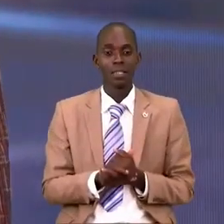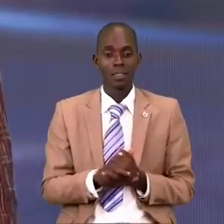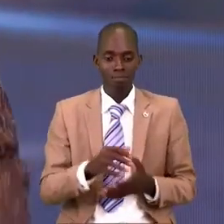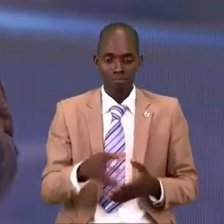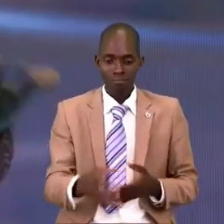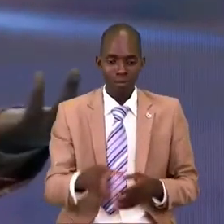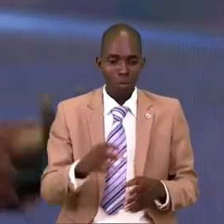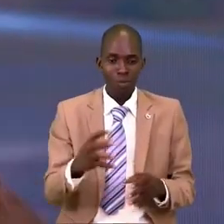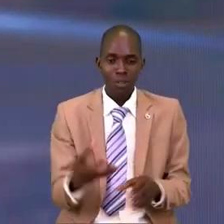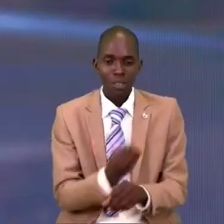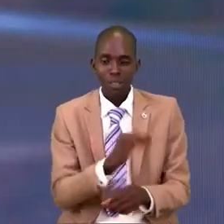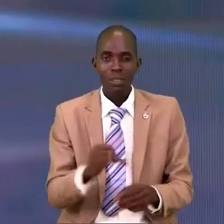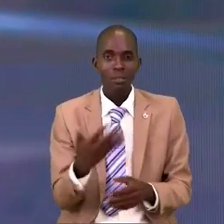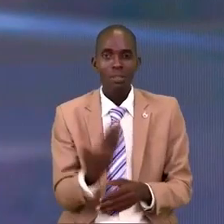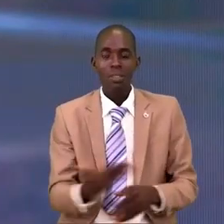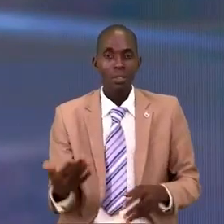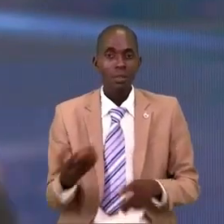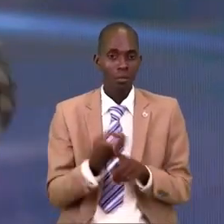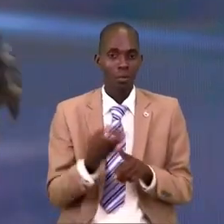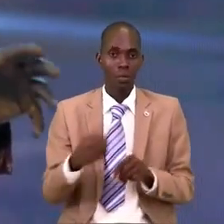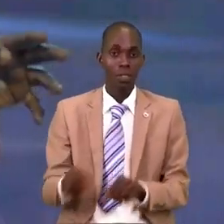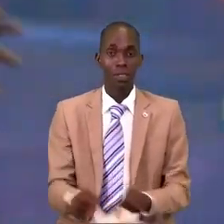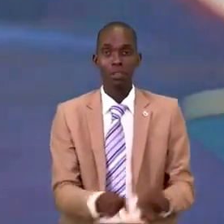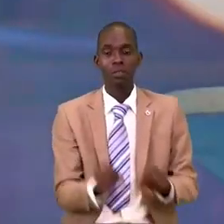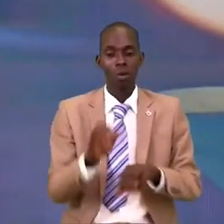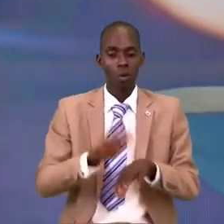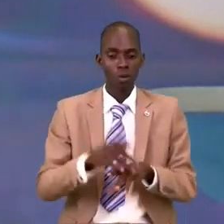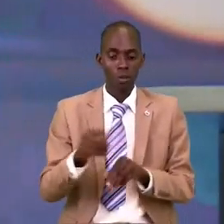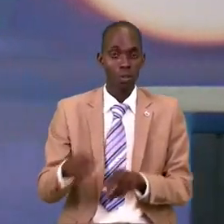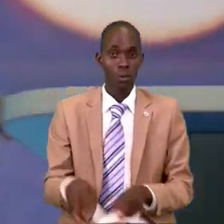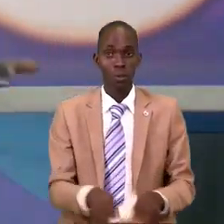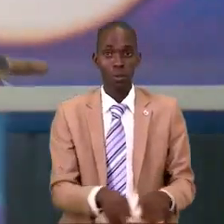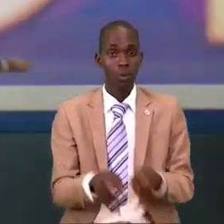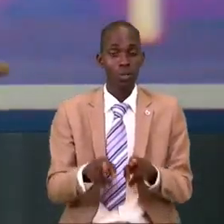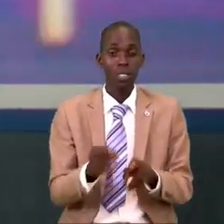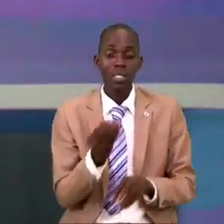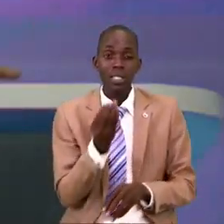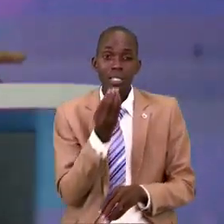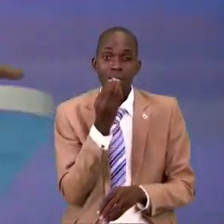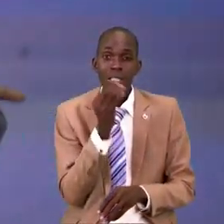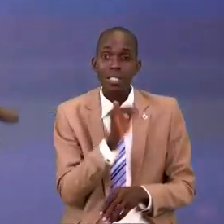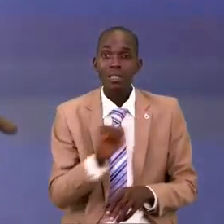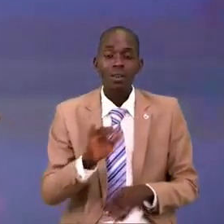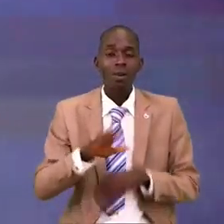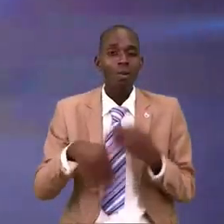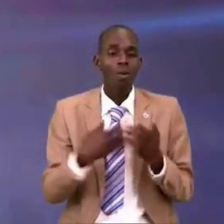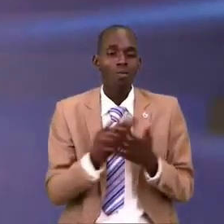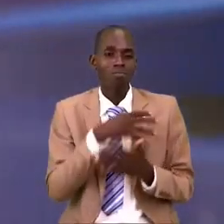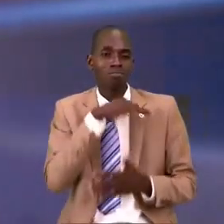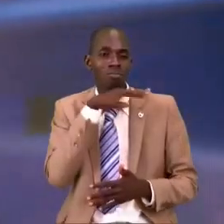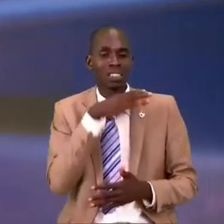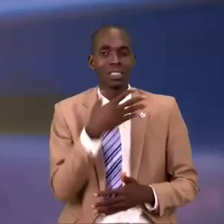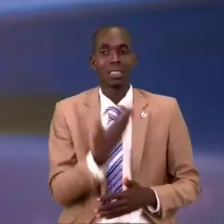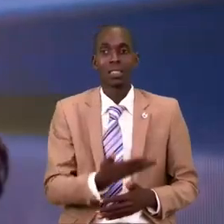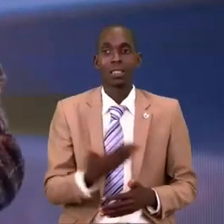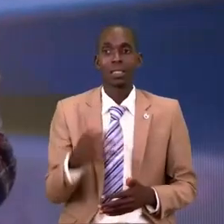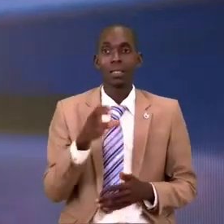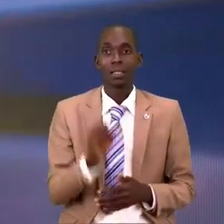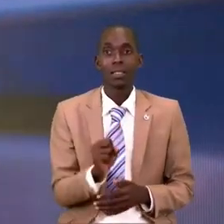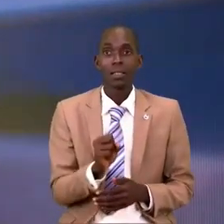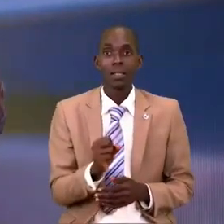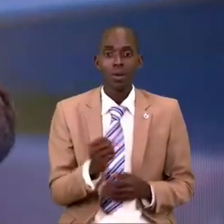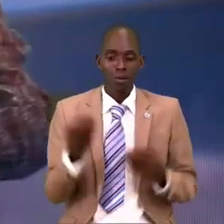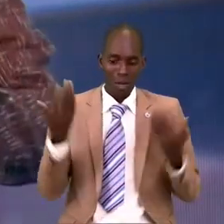things, wearing rags, when the power of the Lord came and she was